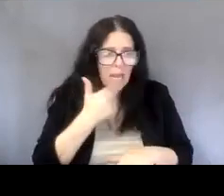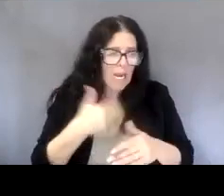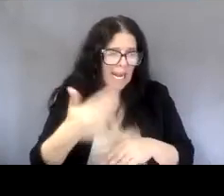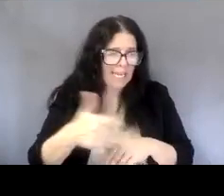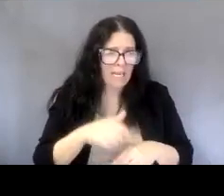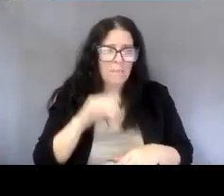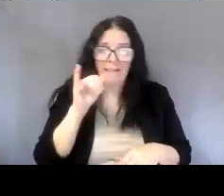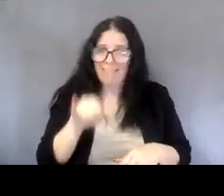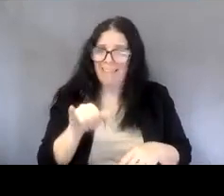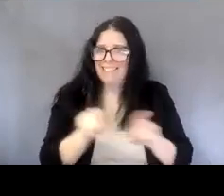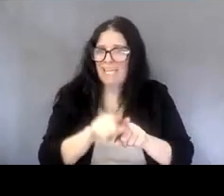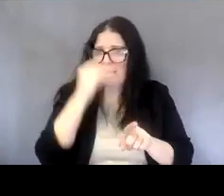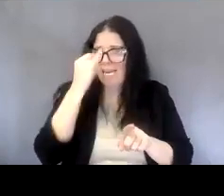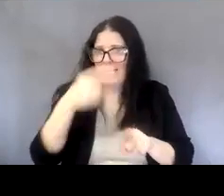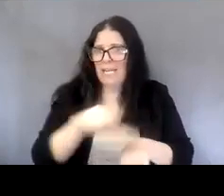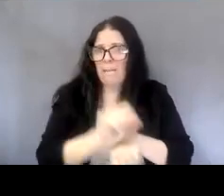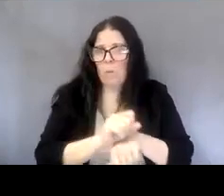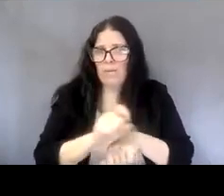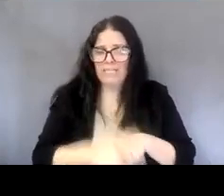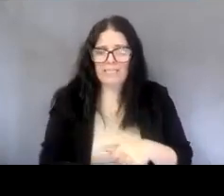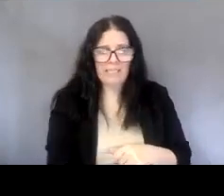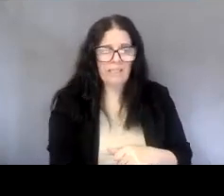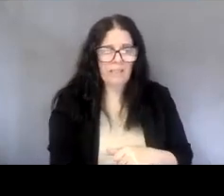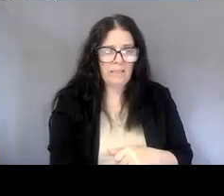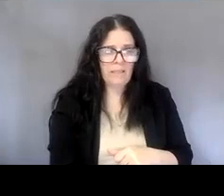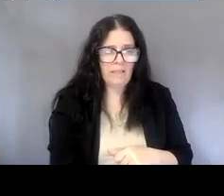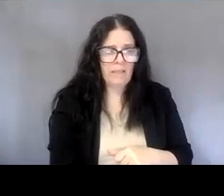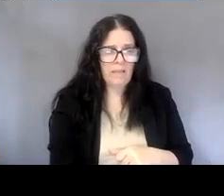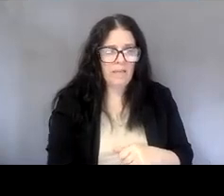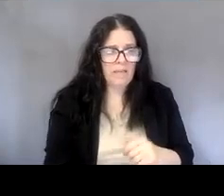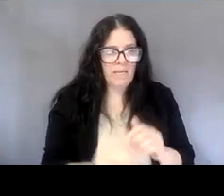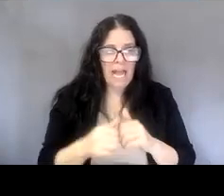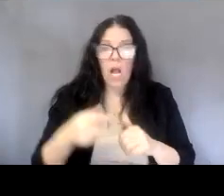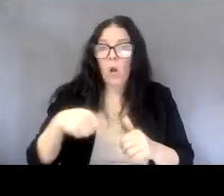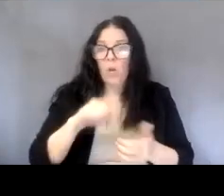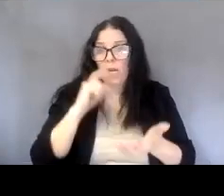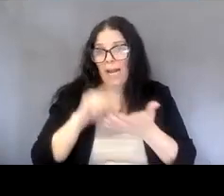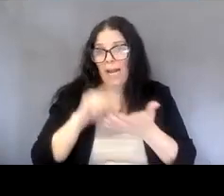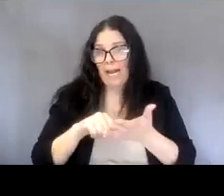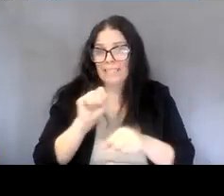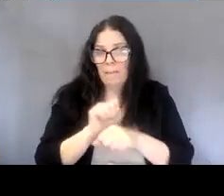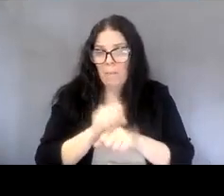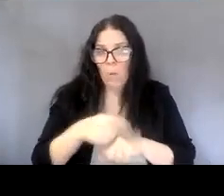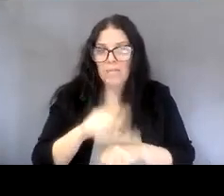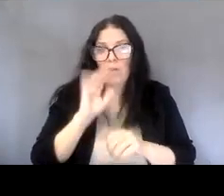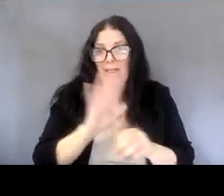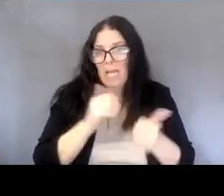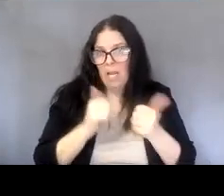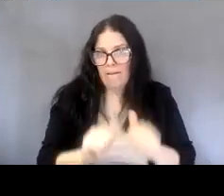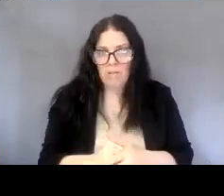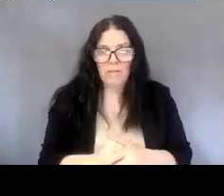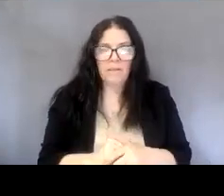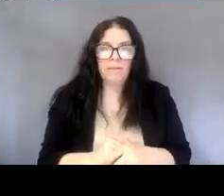same thing employees need. How do we recognize employees for their effort? If they're trying and